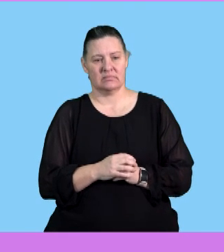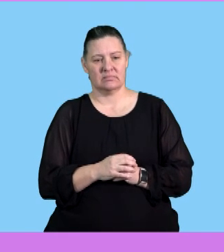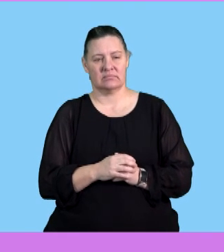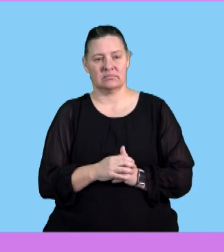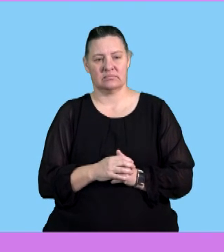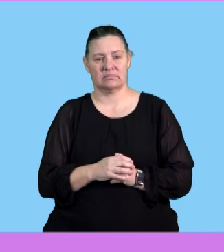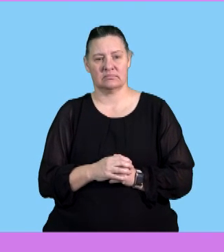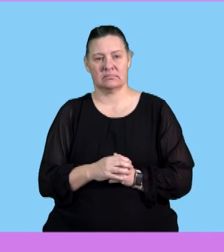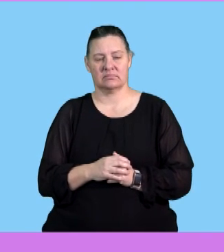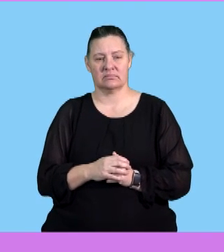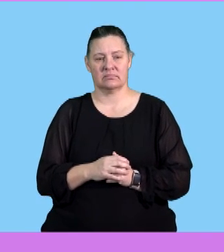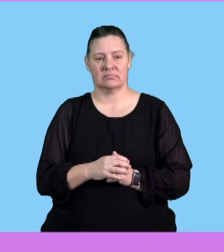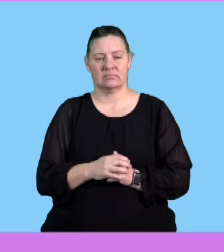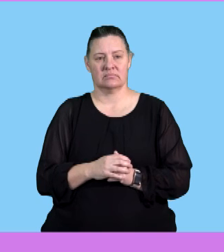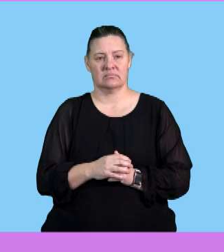also acceptable.